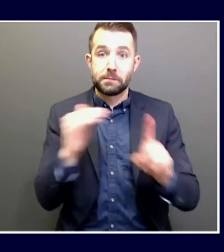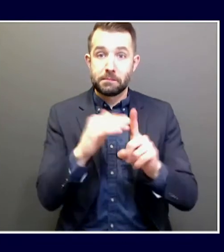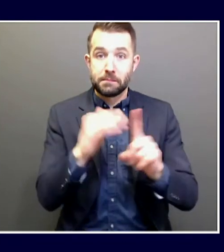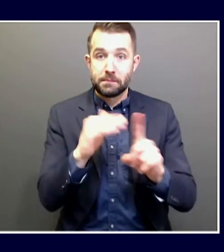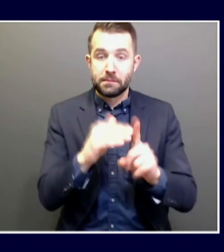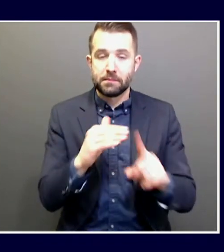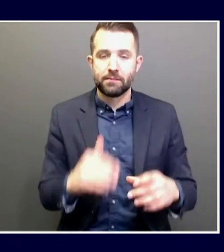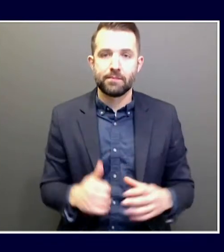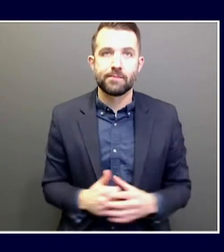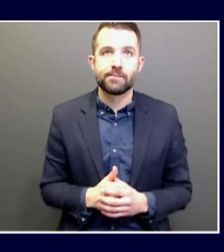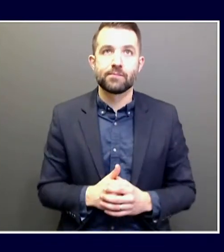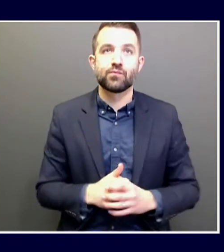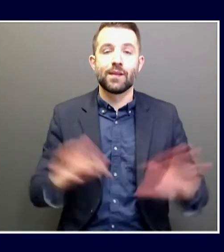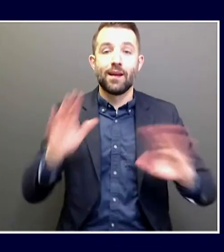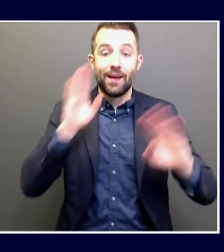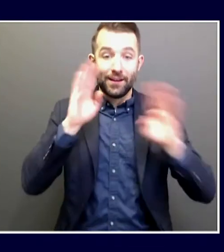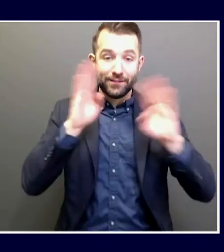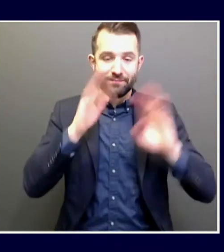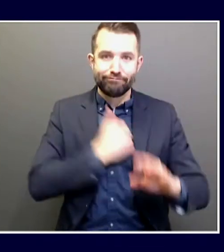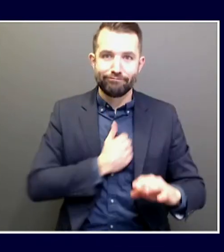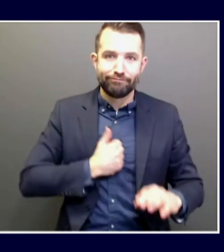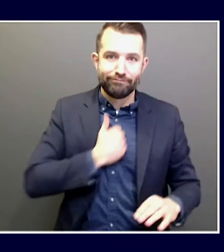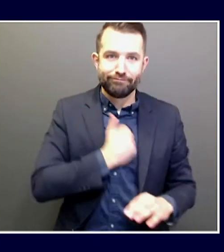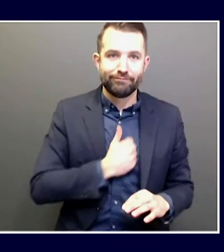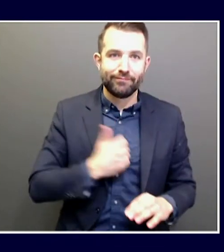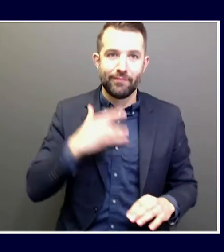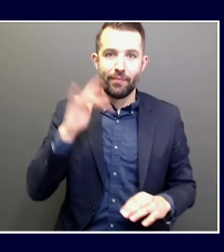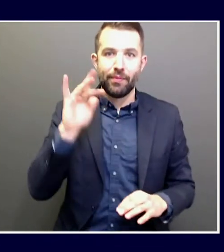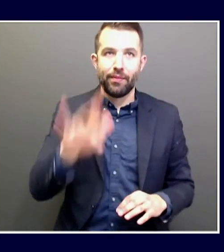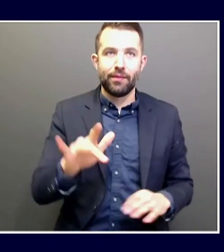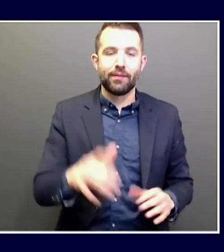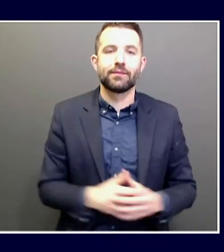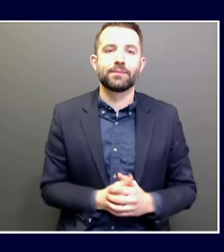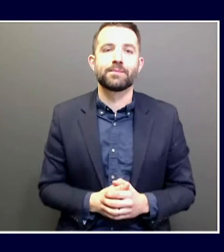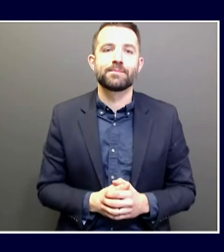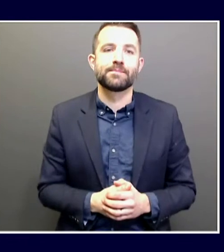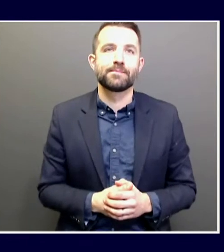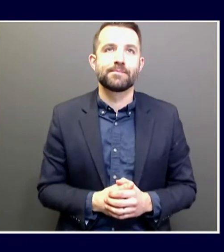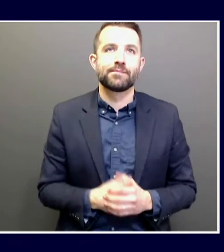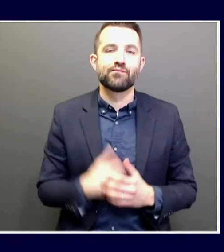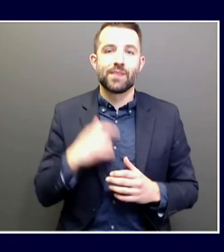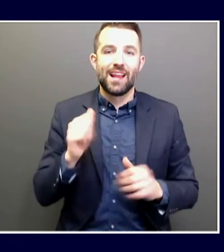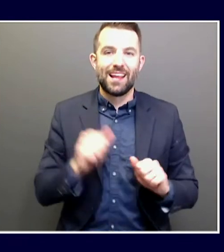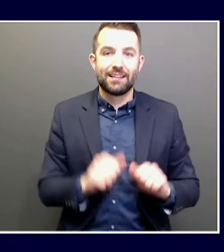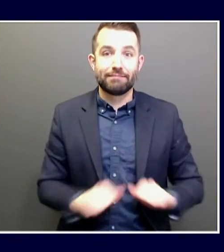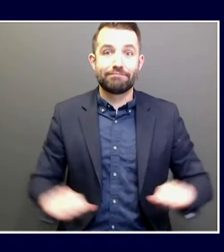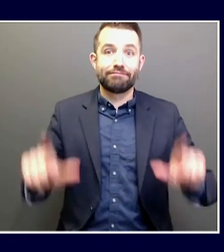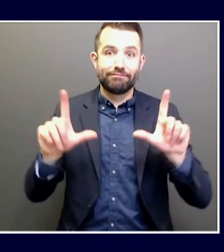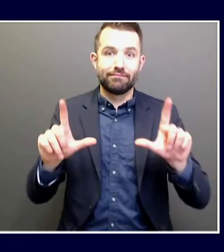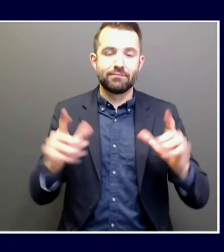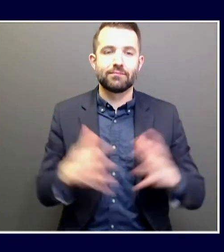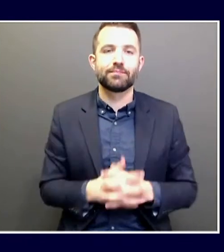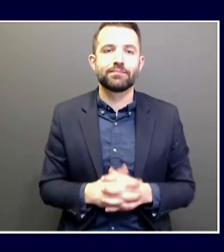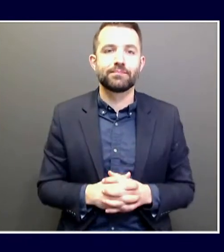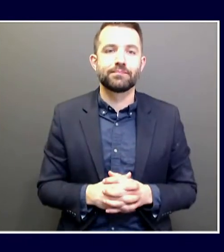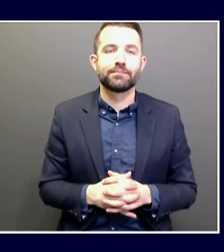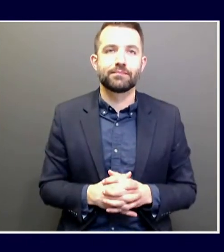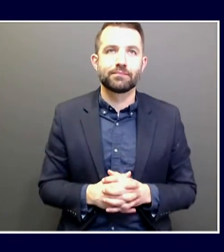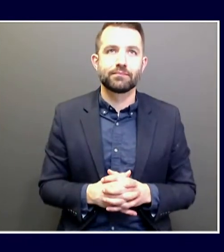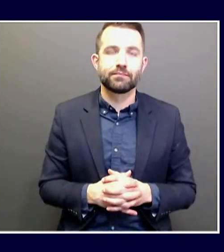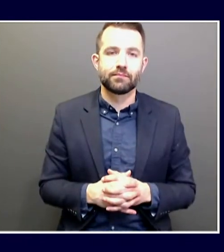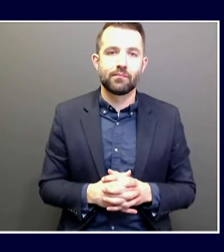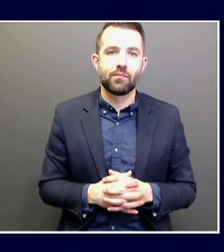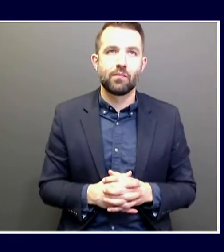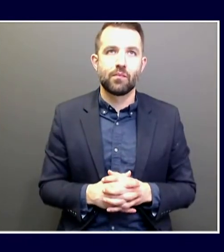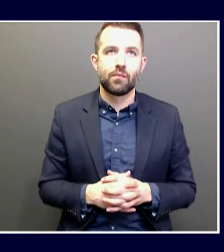Megan? Dr. Shah, yep, sorry about the delay there. I just needed to pull up my screen. So just thinking about some of the things that you